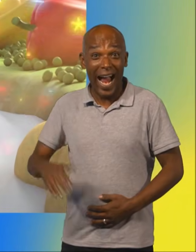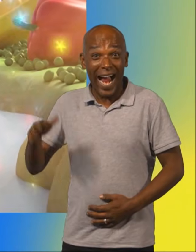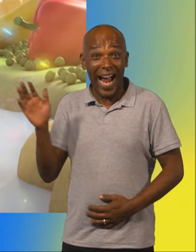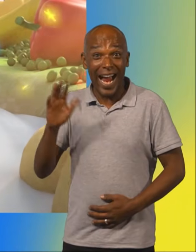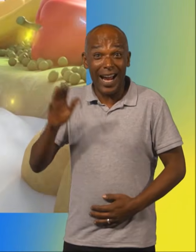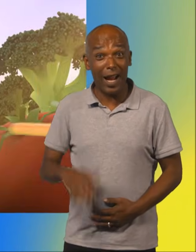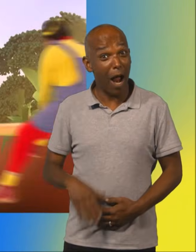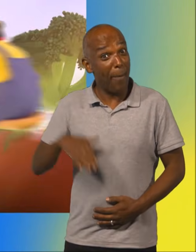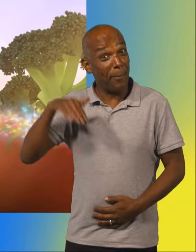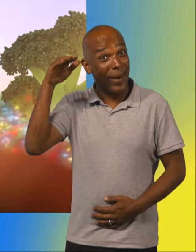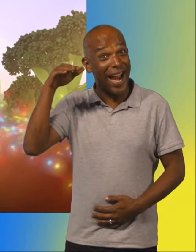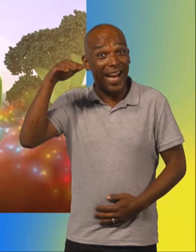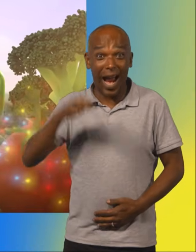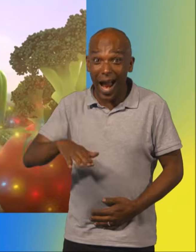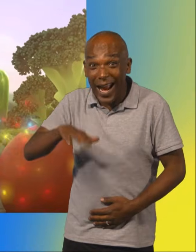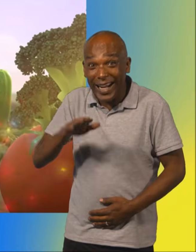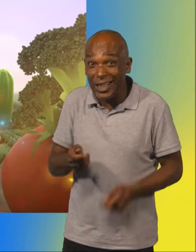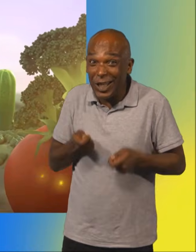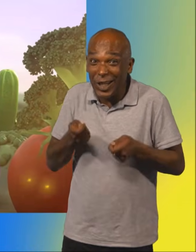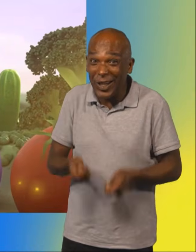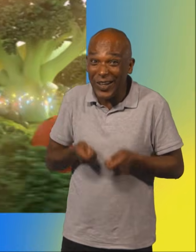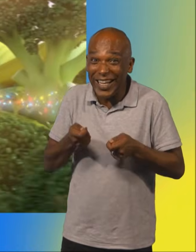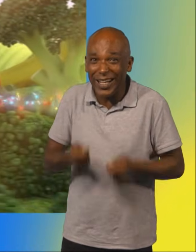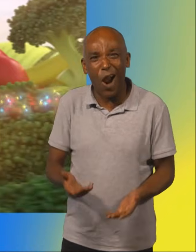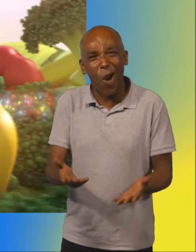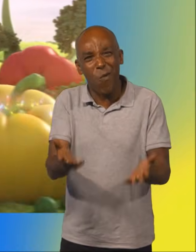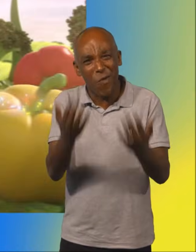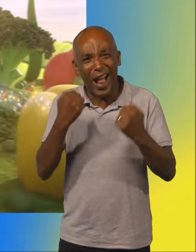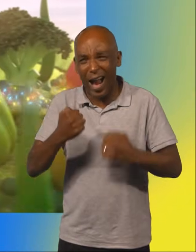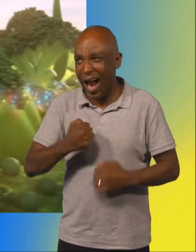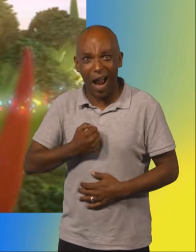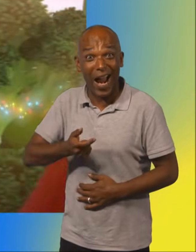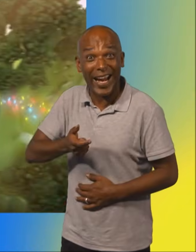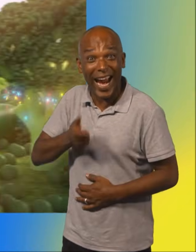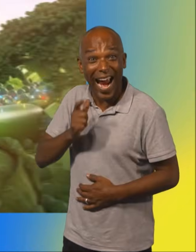little cook. Welcome to our cafe.